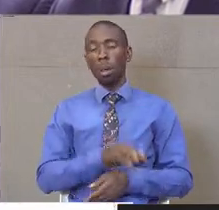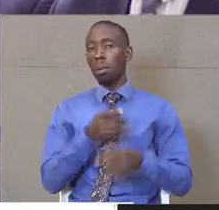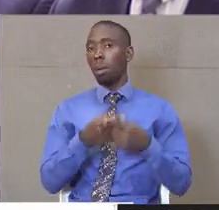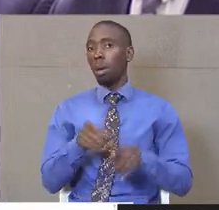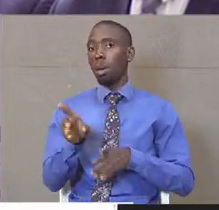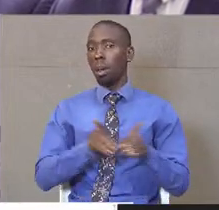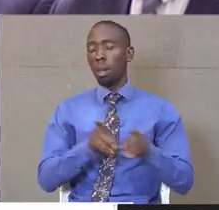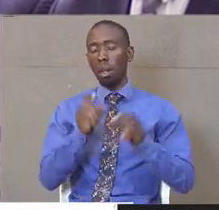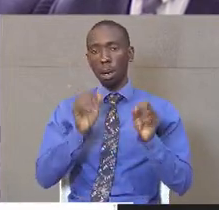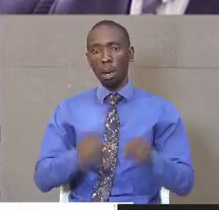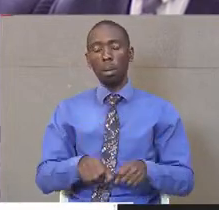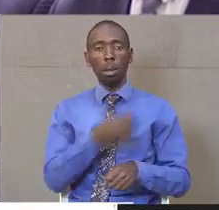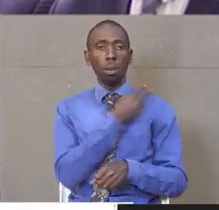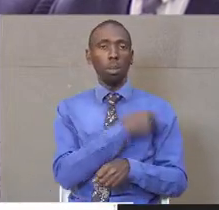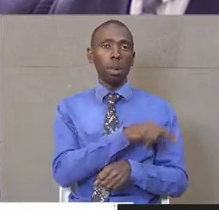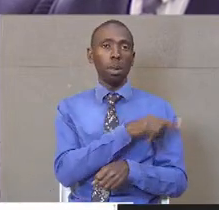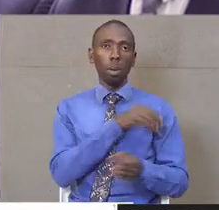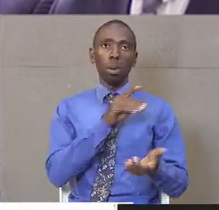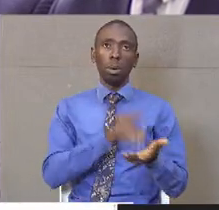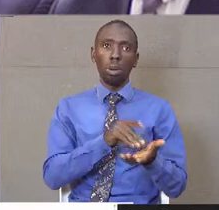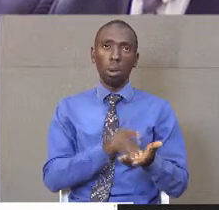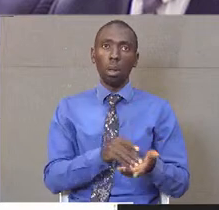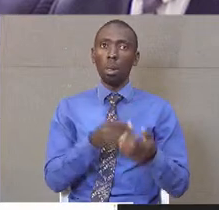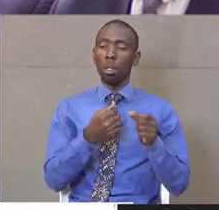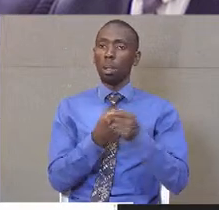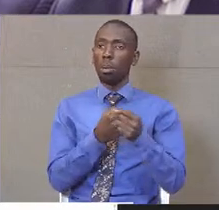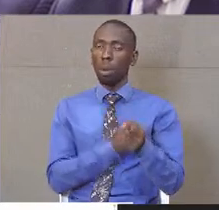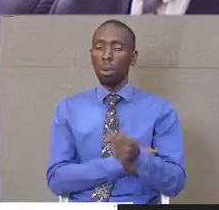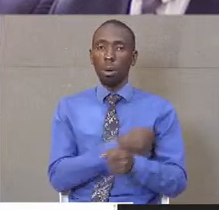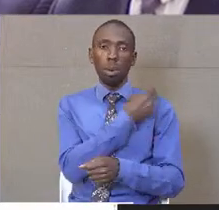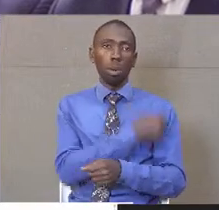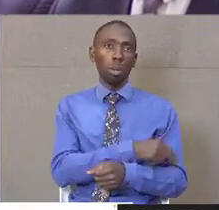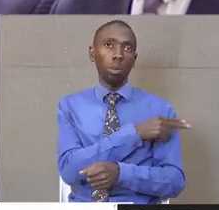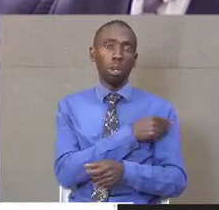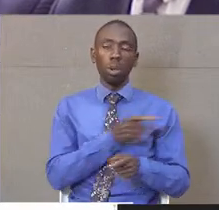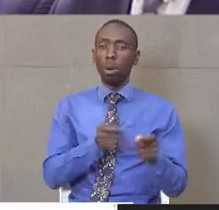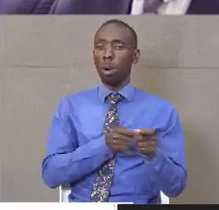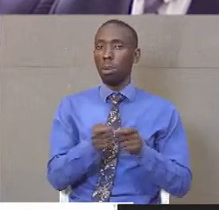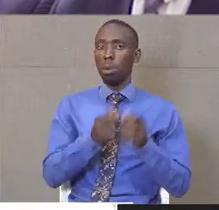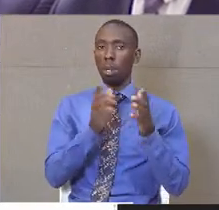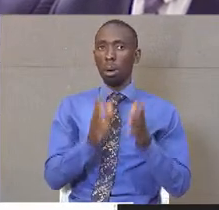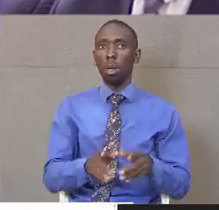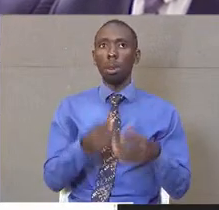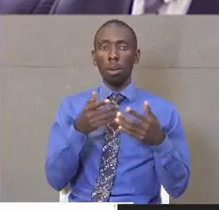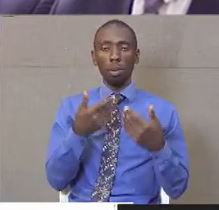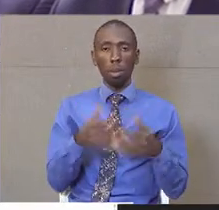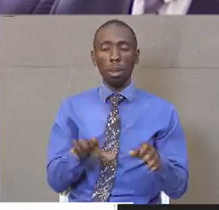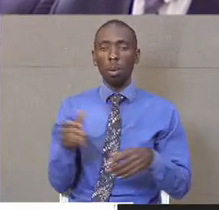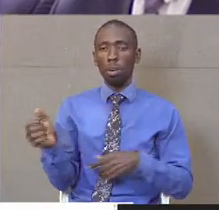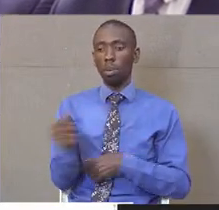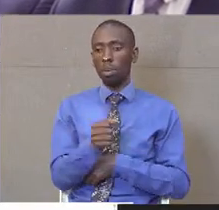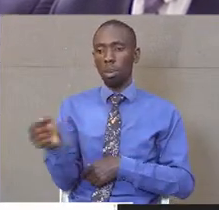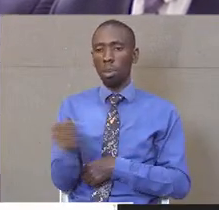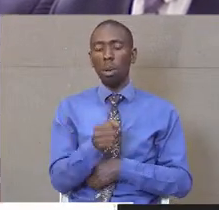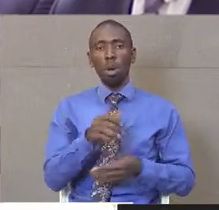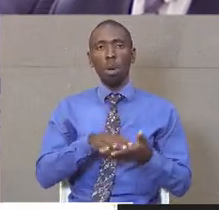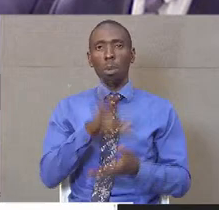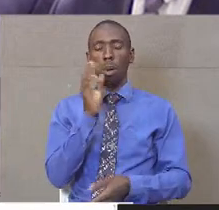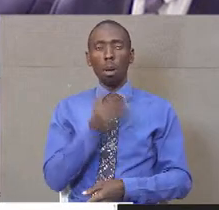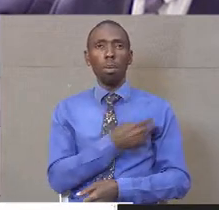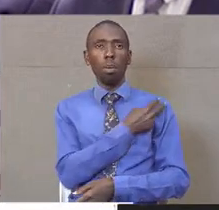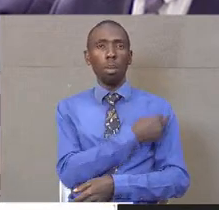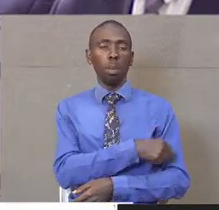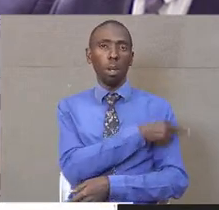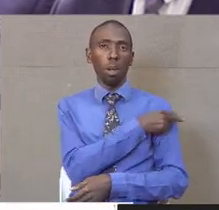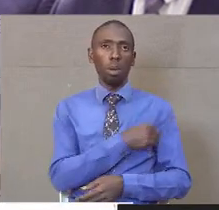doctor supported by a hospital administrator, and then we deploy more medical officers and